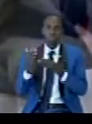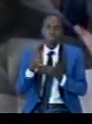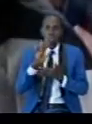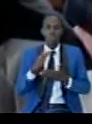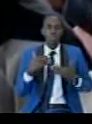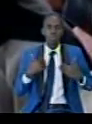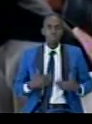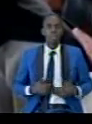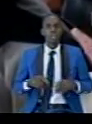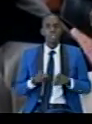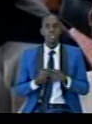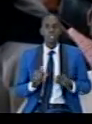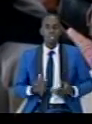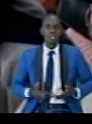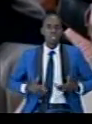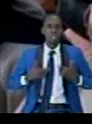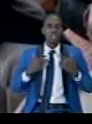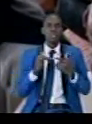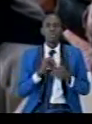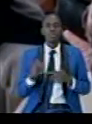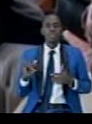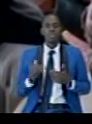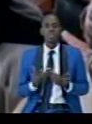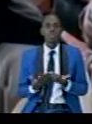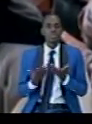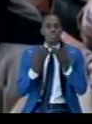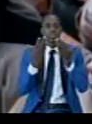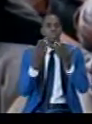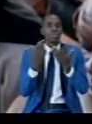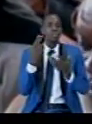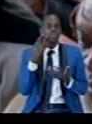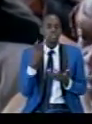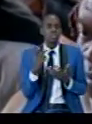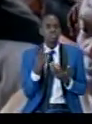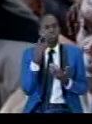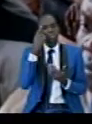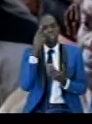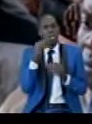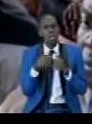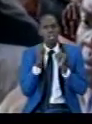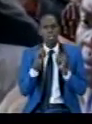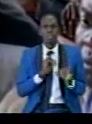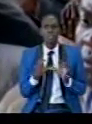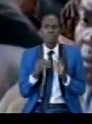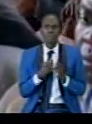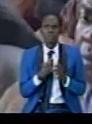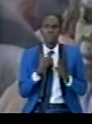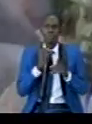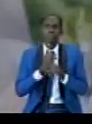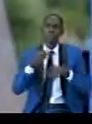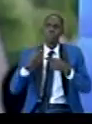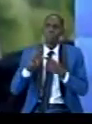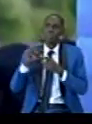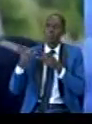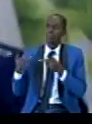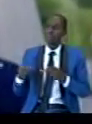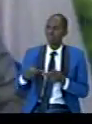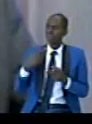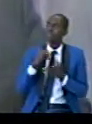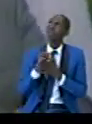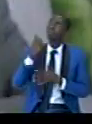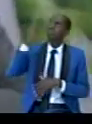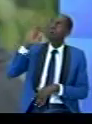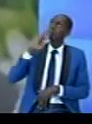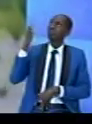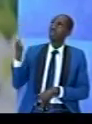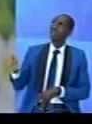mean? How can I do that? Can I just go somewhere and say, God, are you there? I bring my body and